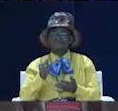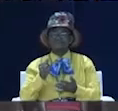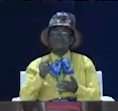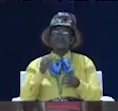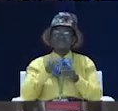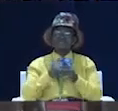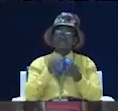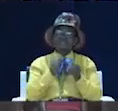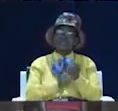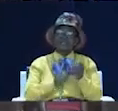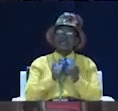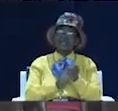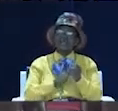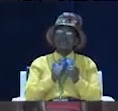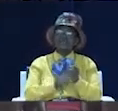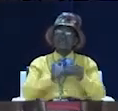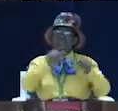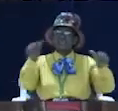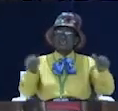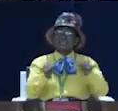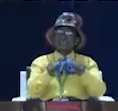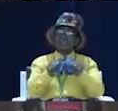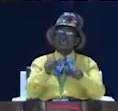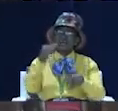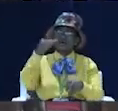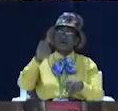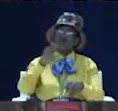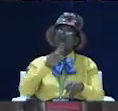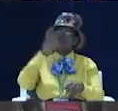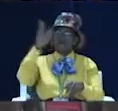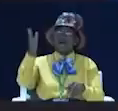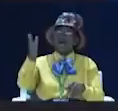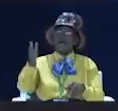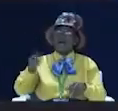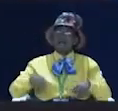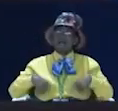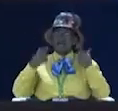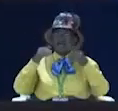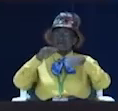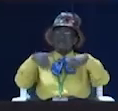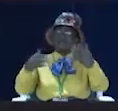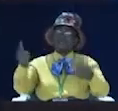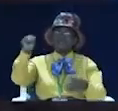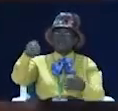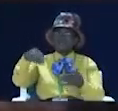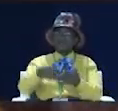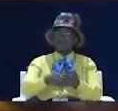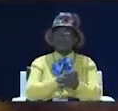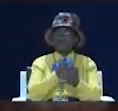In every facet of their lives, Lord, give them a brand new beginning.